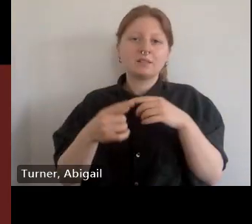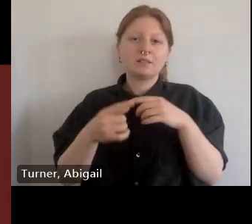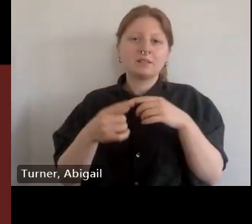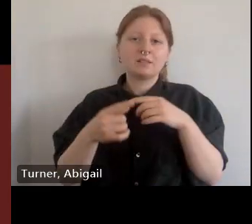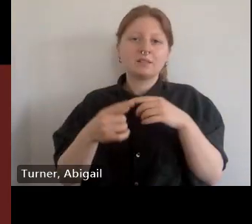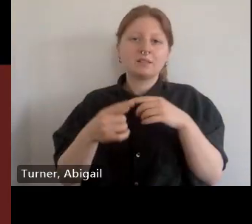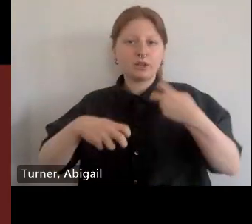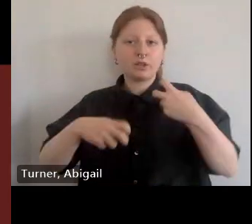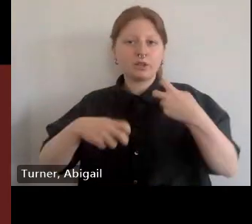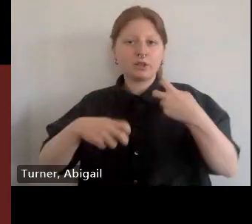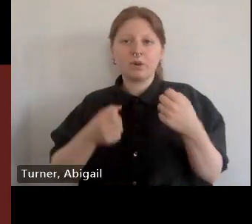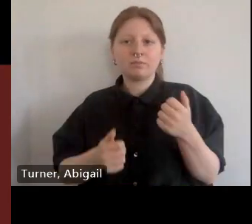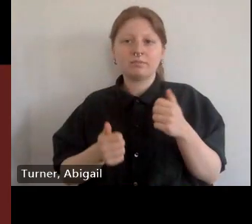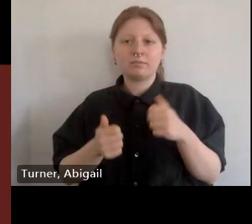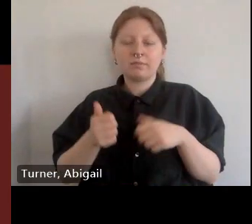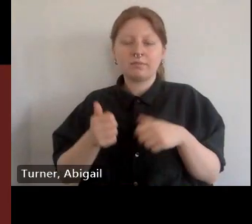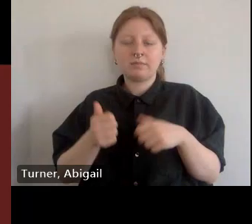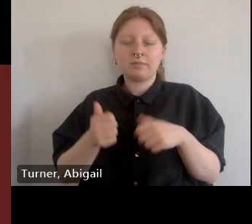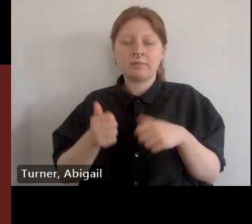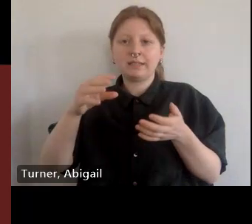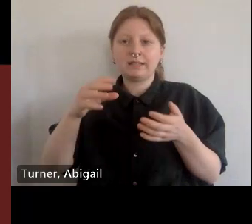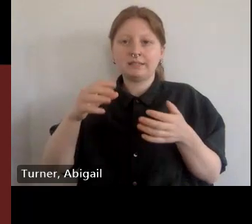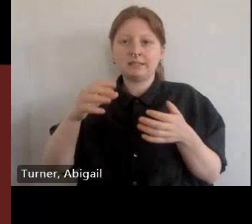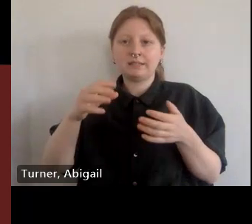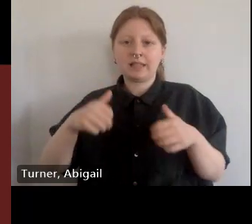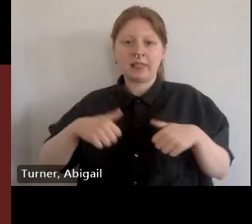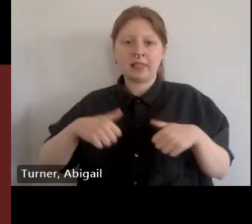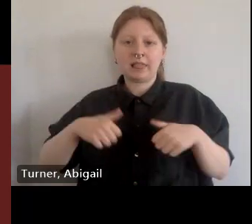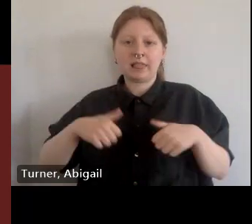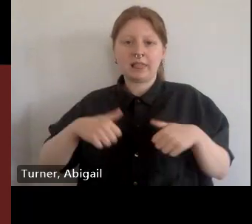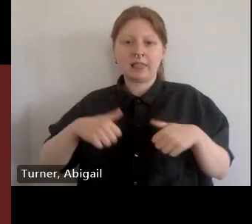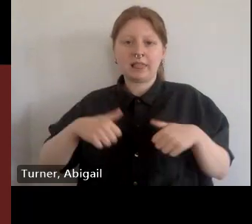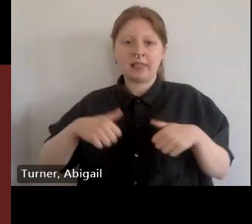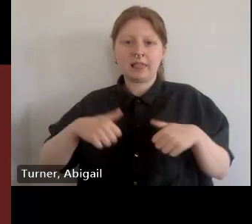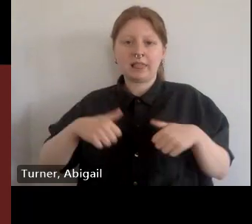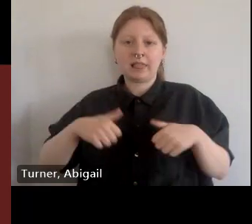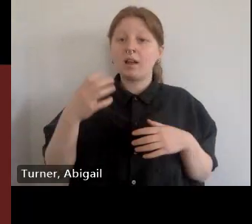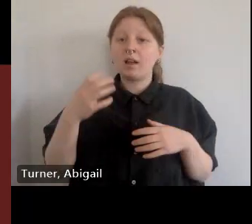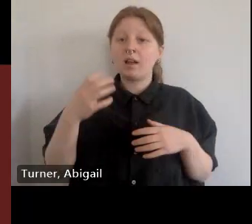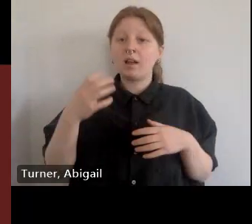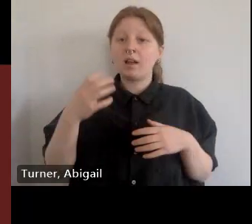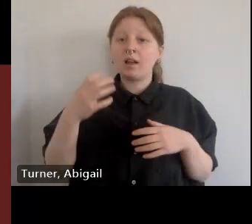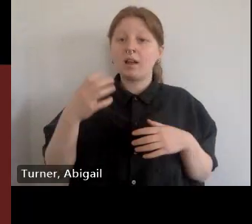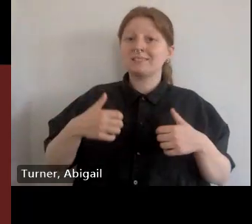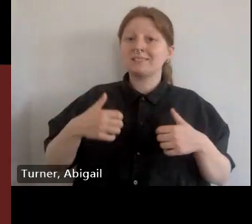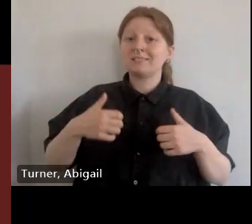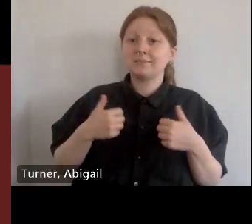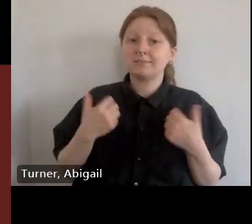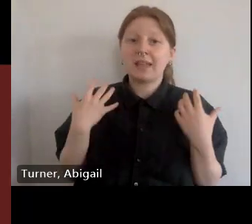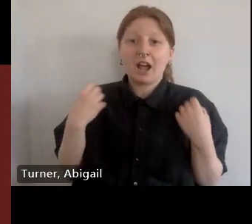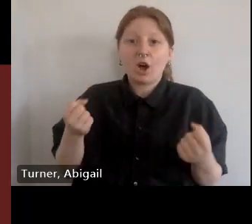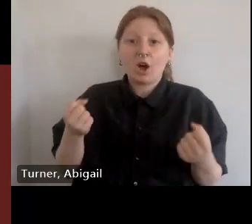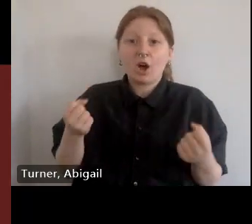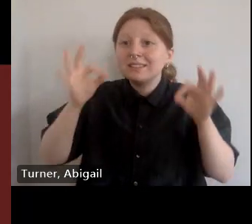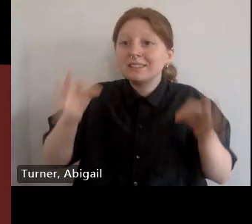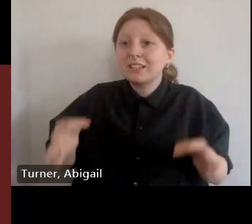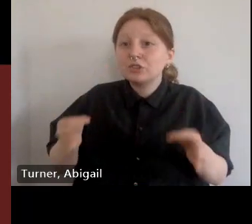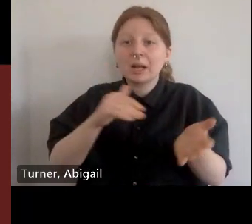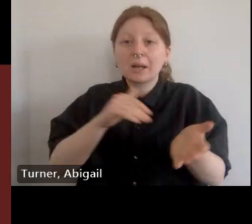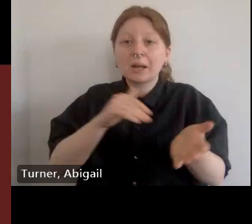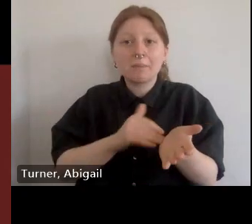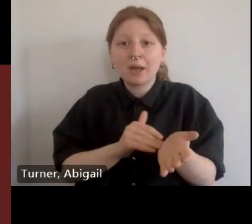Shore, because when it comes to like health decisions and medical decisions, if you have any type of if you need any type of